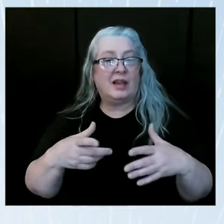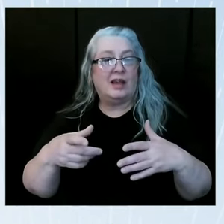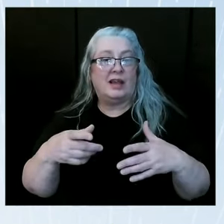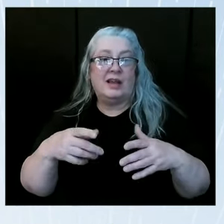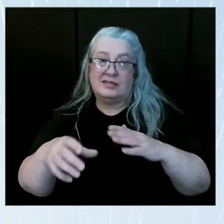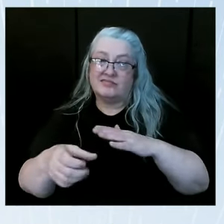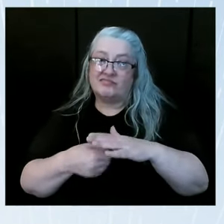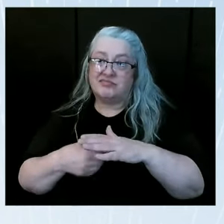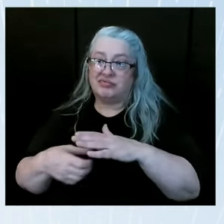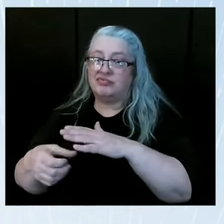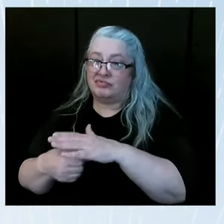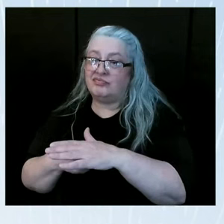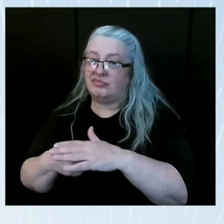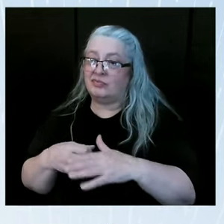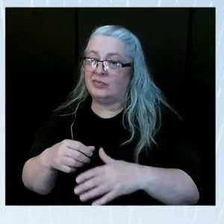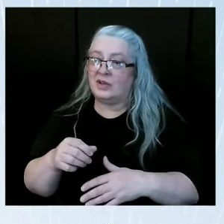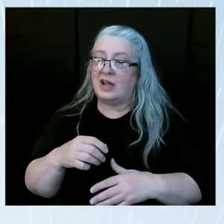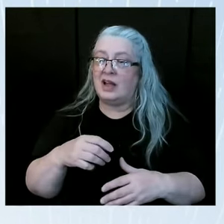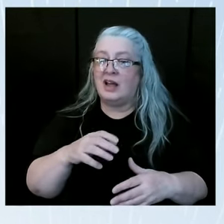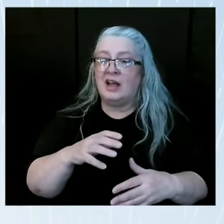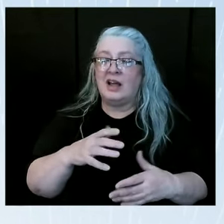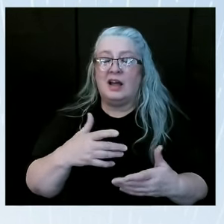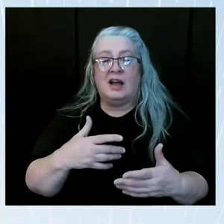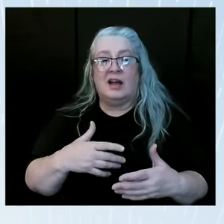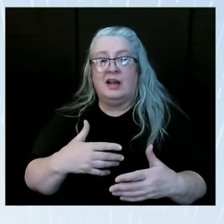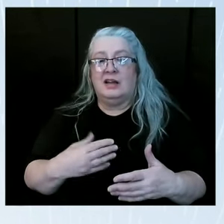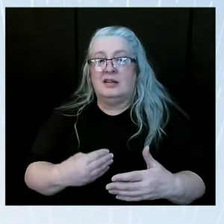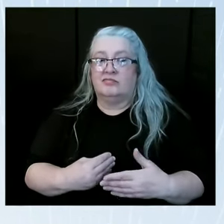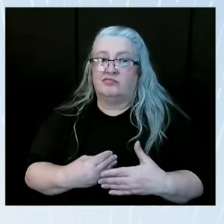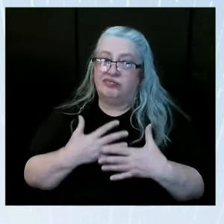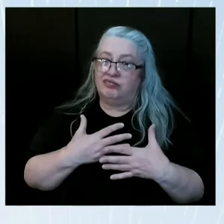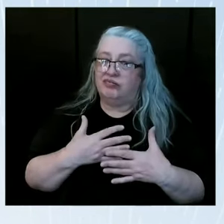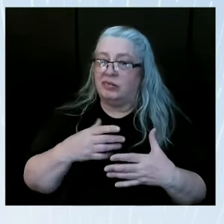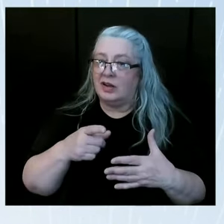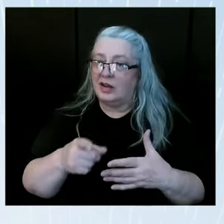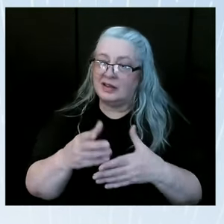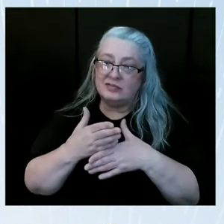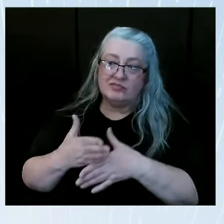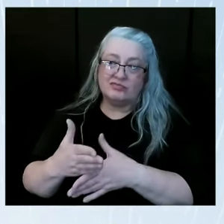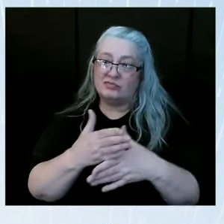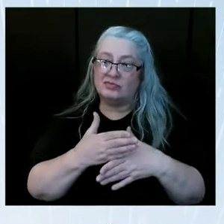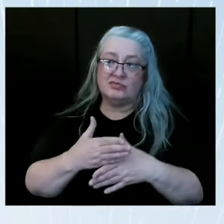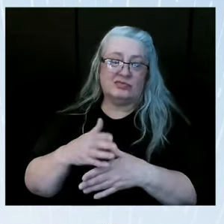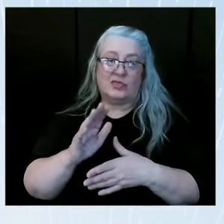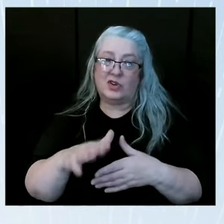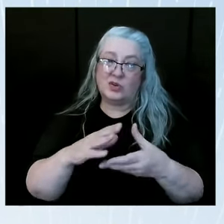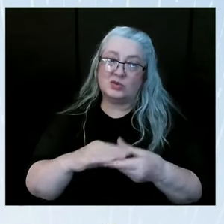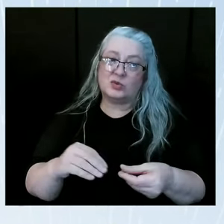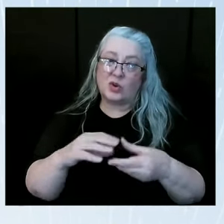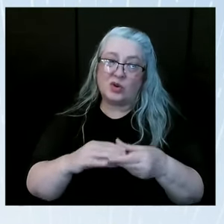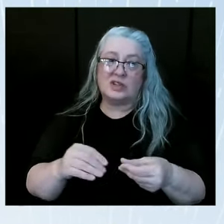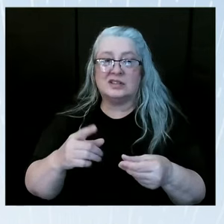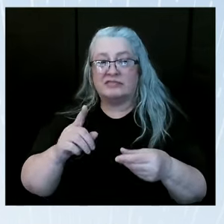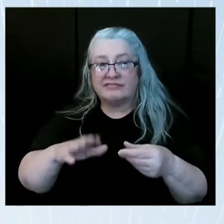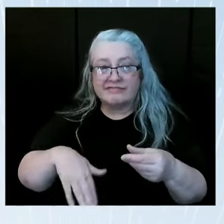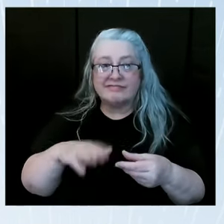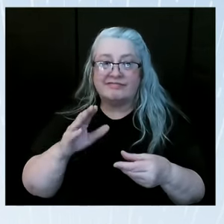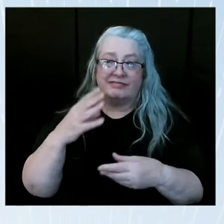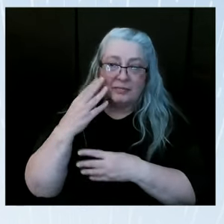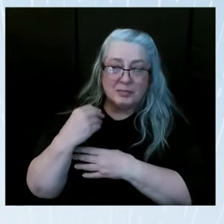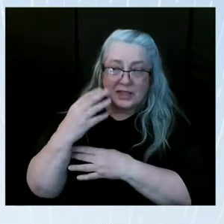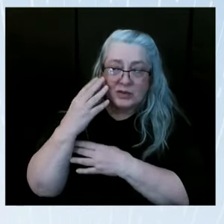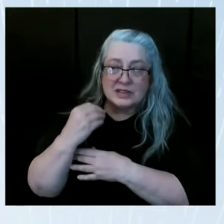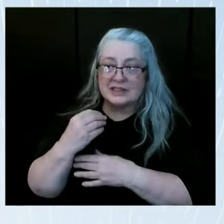resonate and take us to action, and we can be informed by the stories. And there were over 700 participants in that webinar